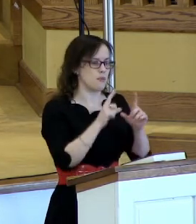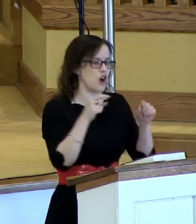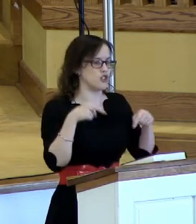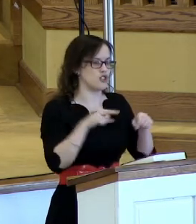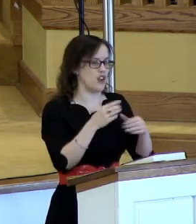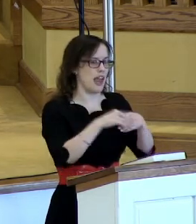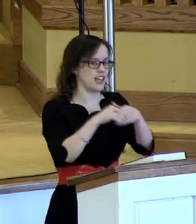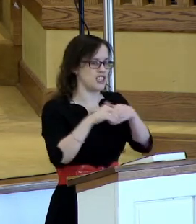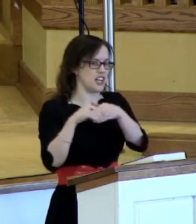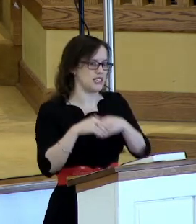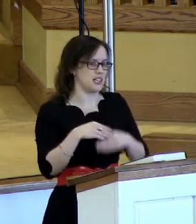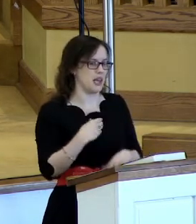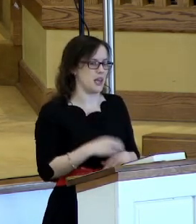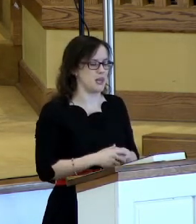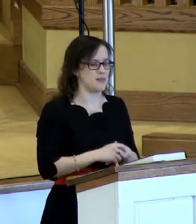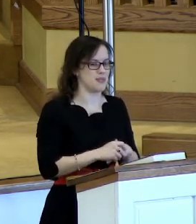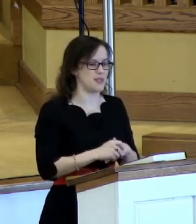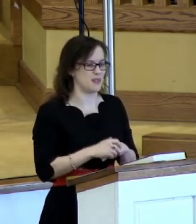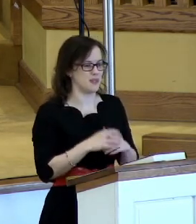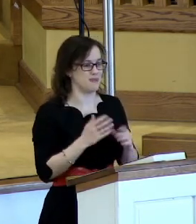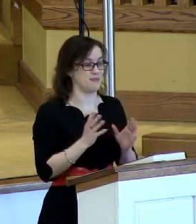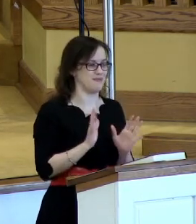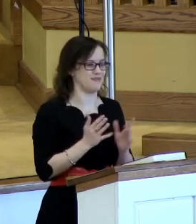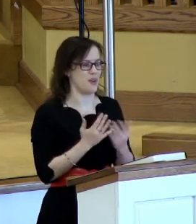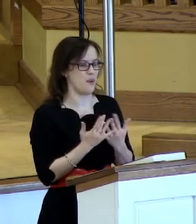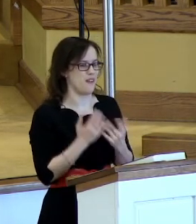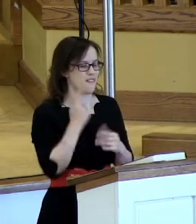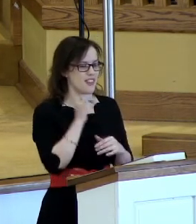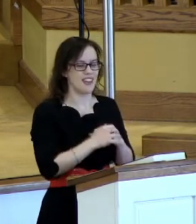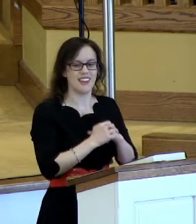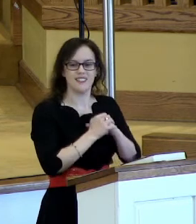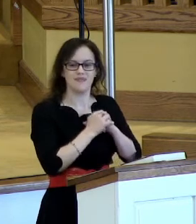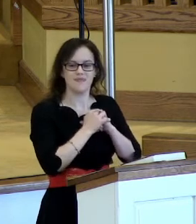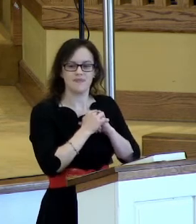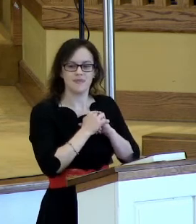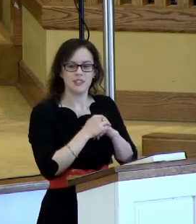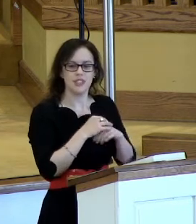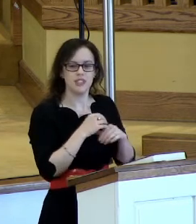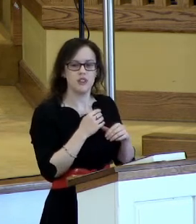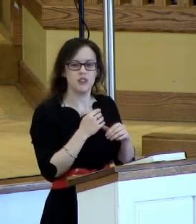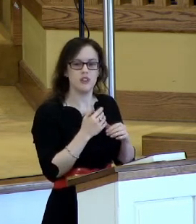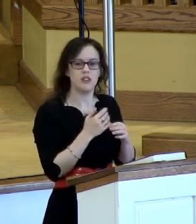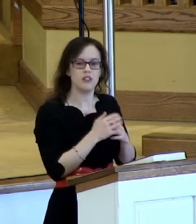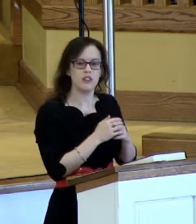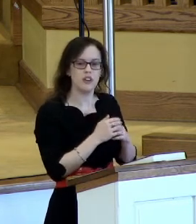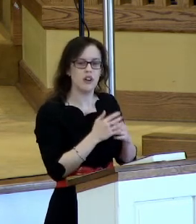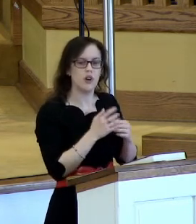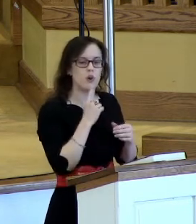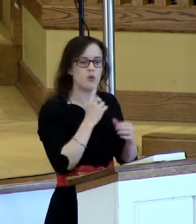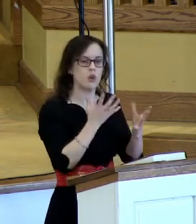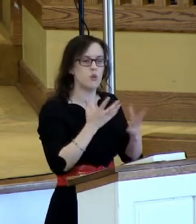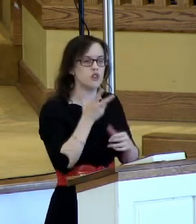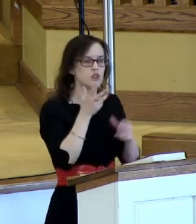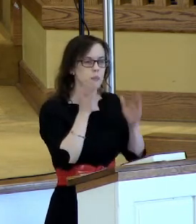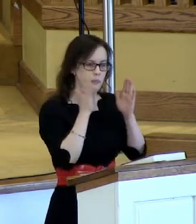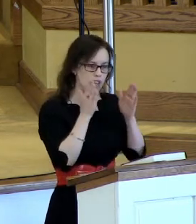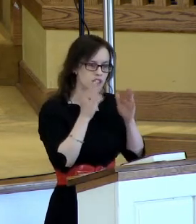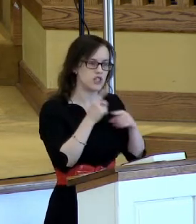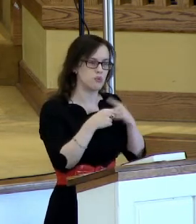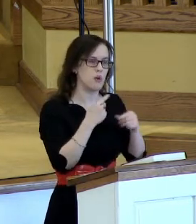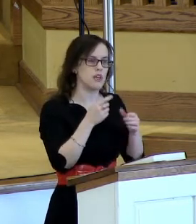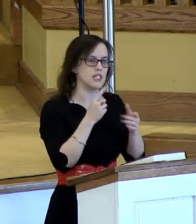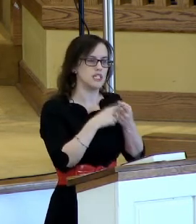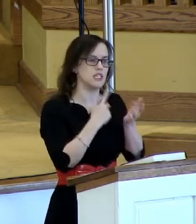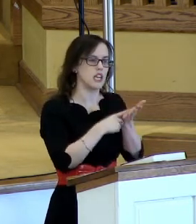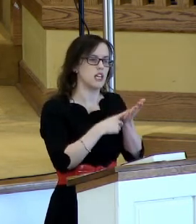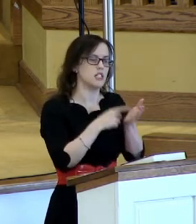I'll do that for the Jesus and for those people that would like to see that. But more importantly today, I really want you to listen as we look at a very important